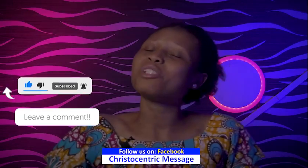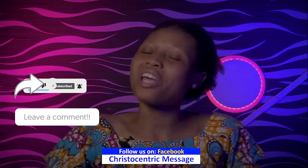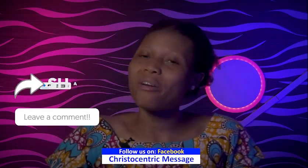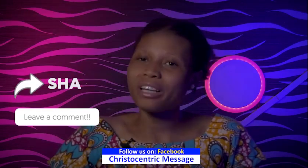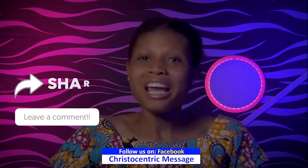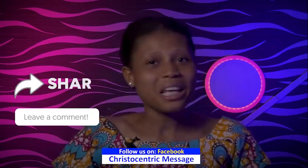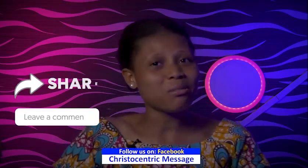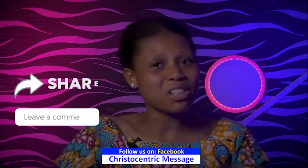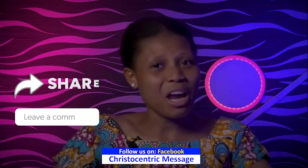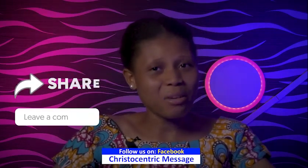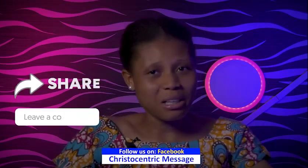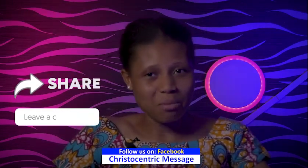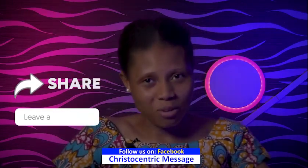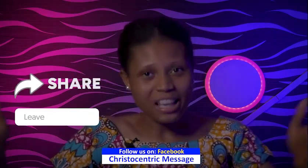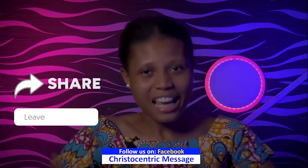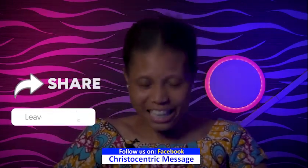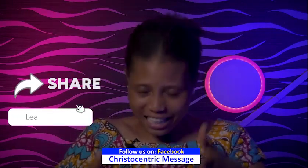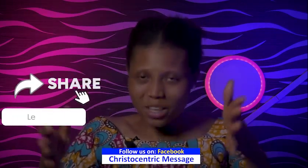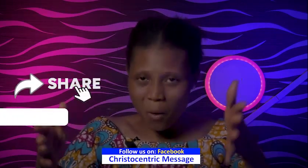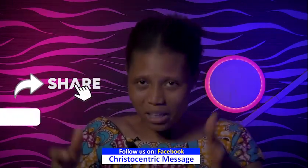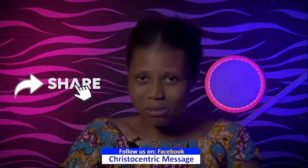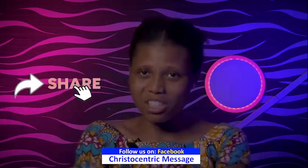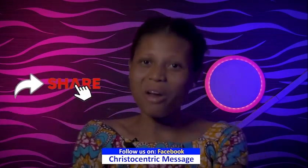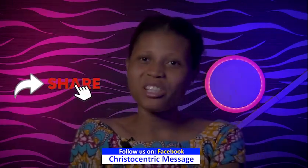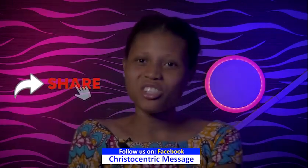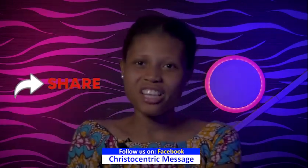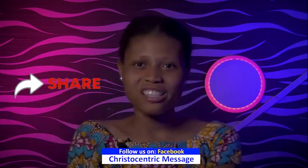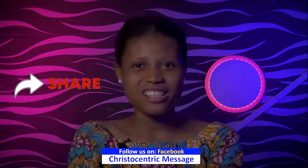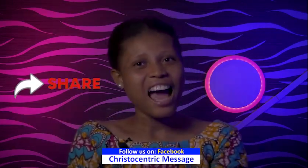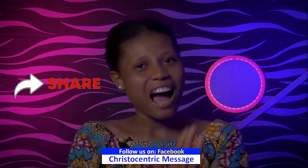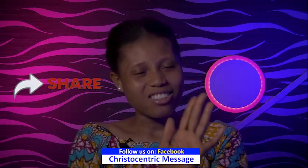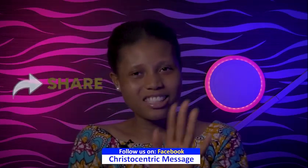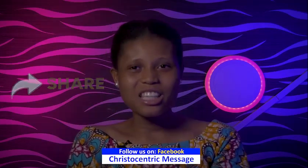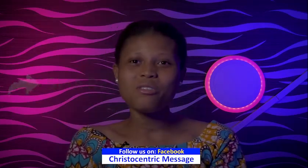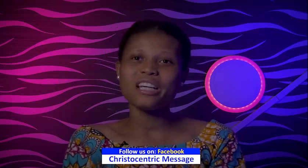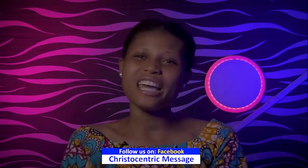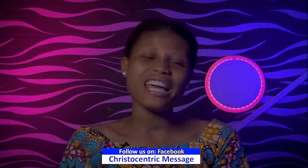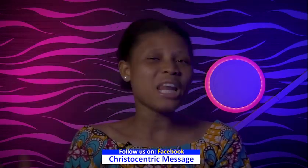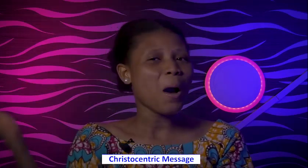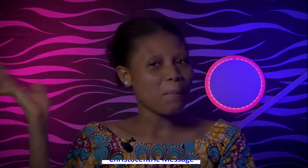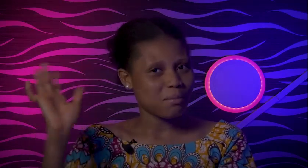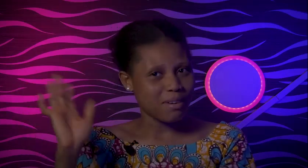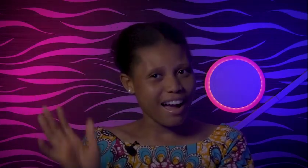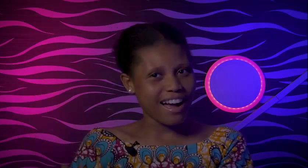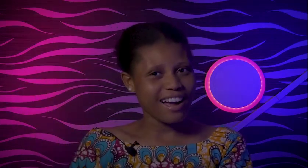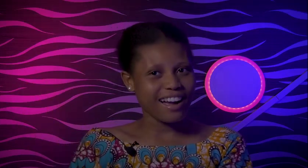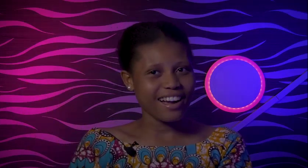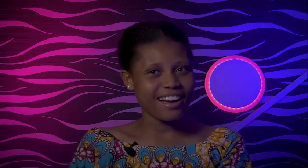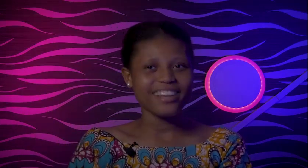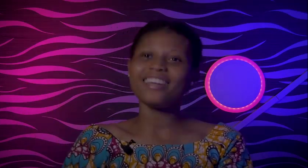then keep sharing abroad, and let's all keep sharing Jesus. I'll see you again. Bye.